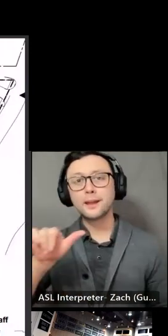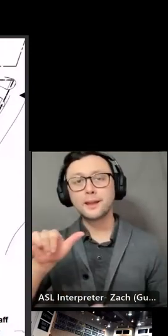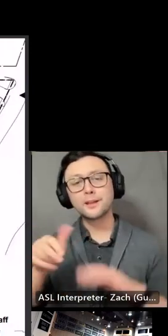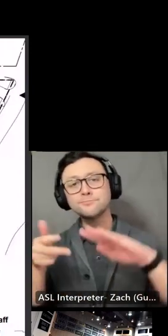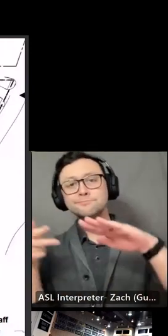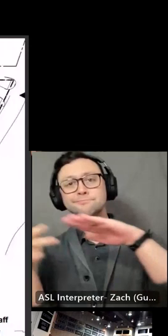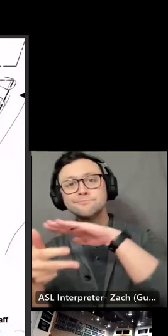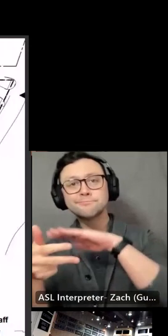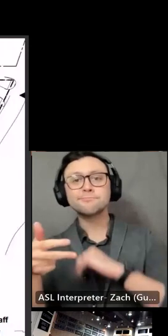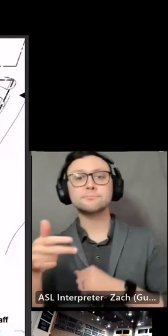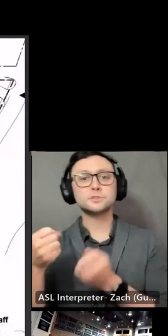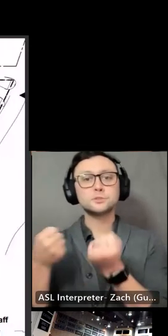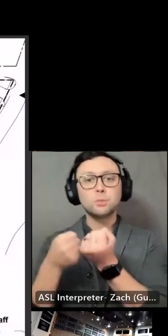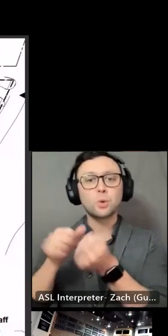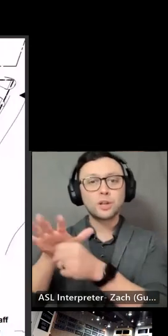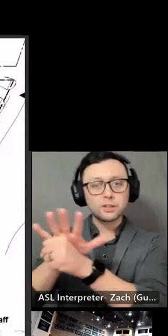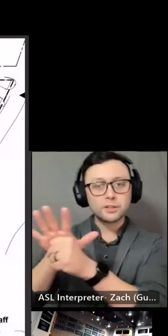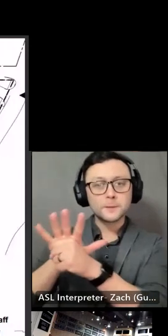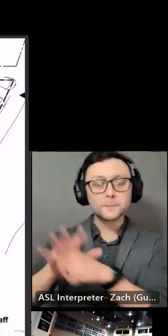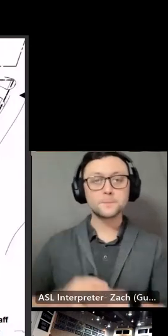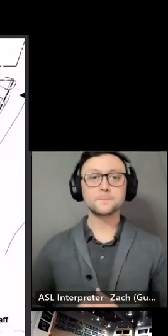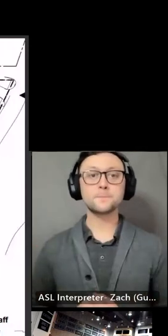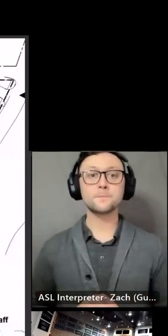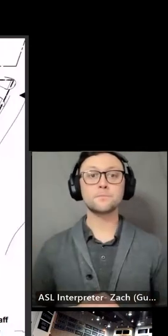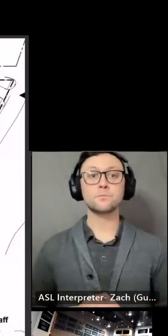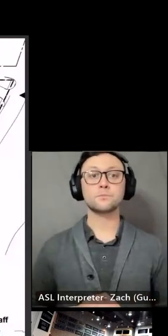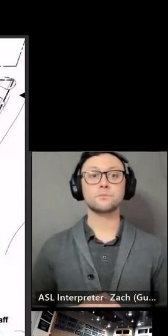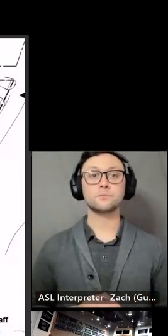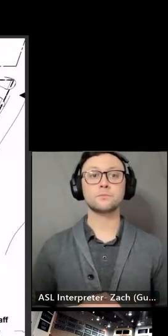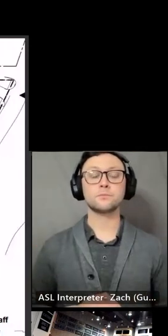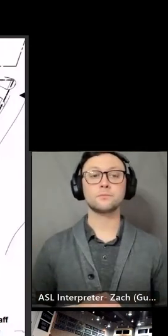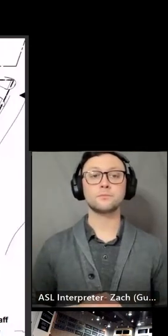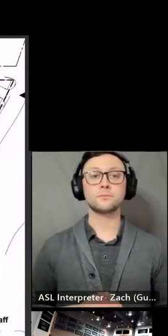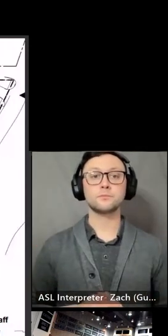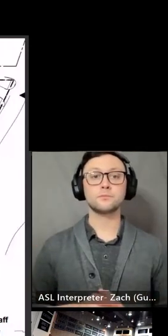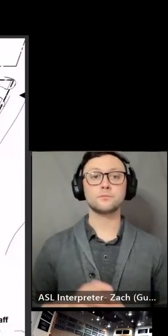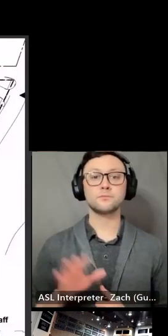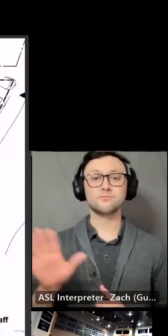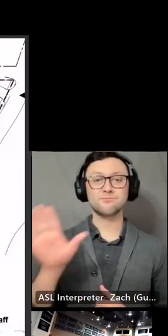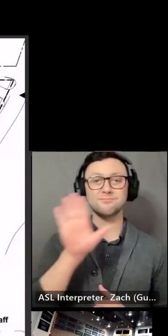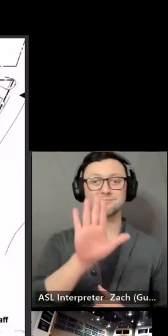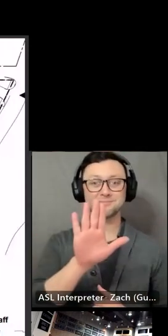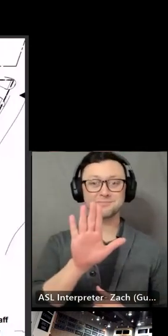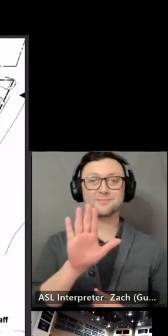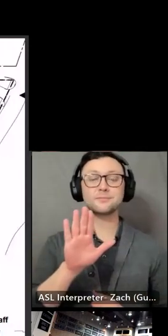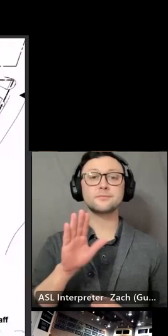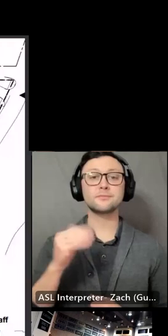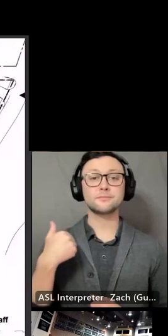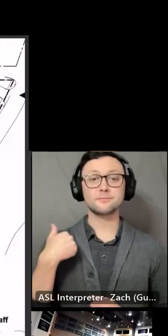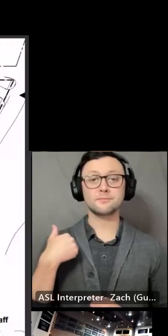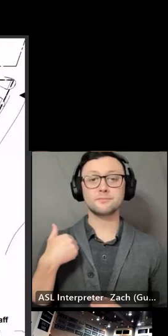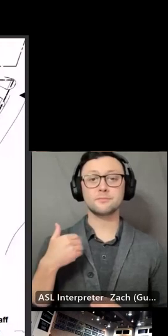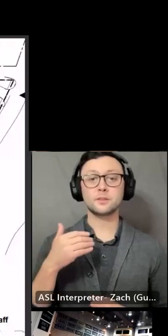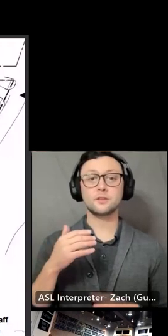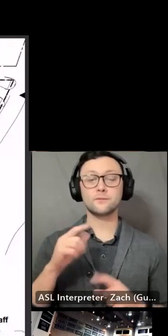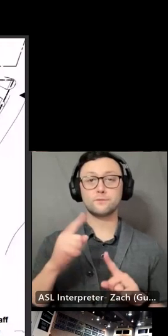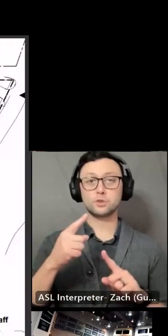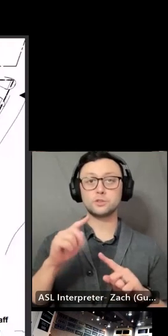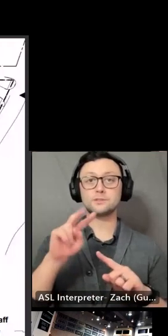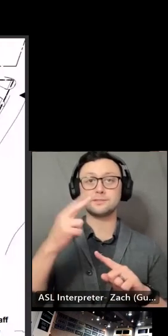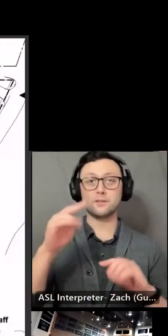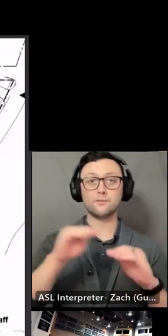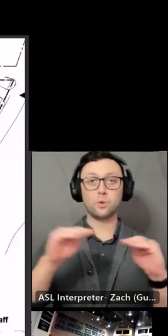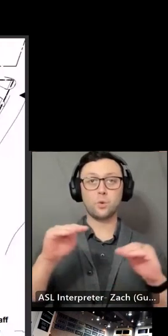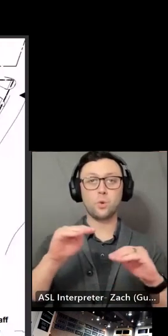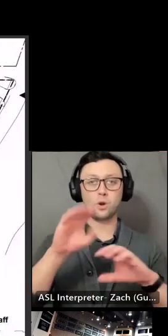maintenance space and support areas. And then in this just sort of western side of the first floor, which is smaller than the second floor, we'll have